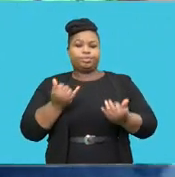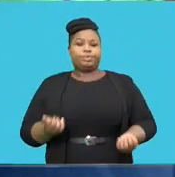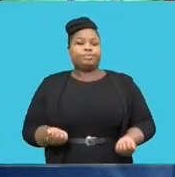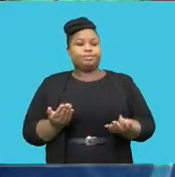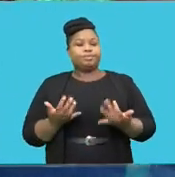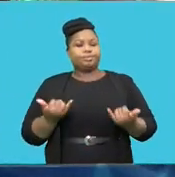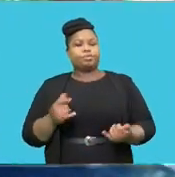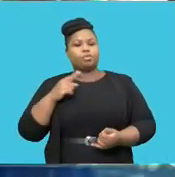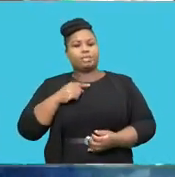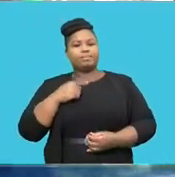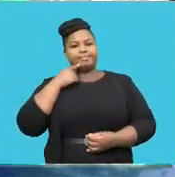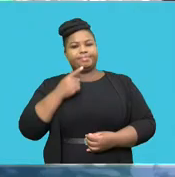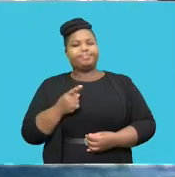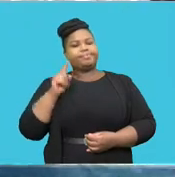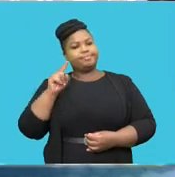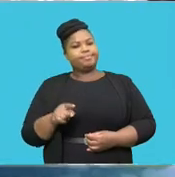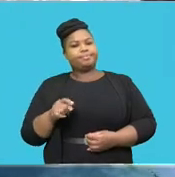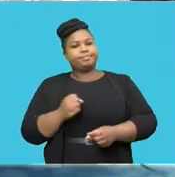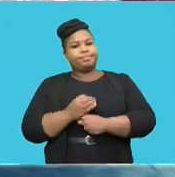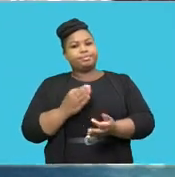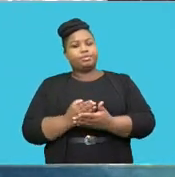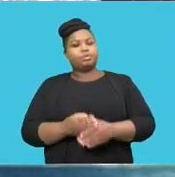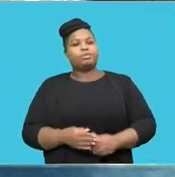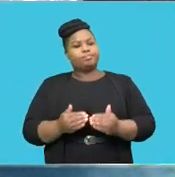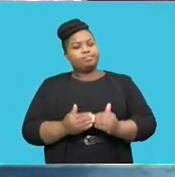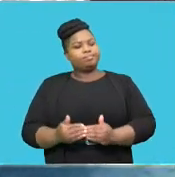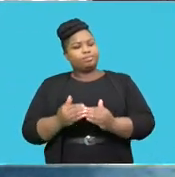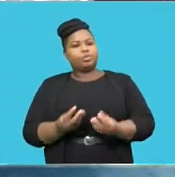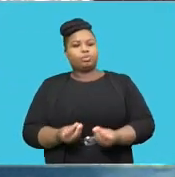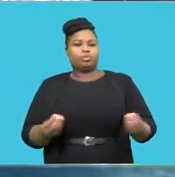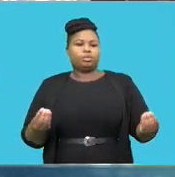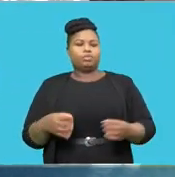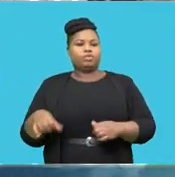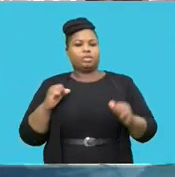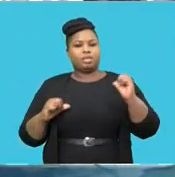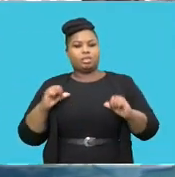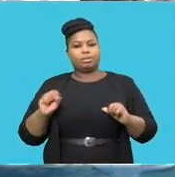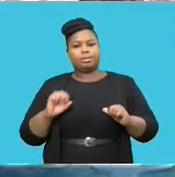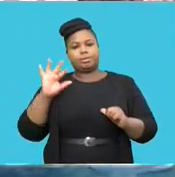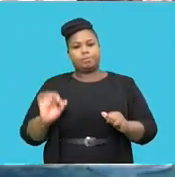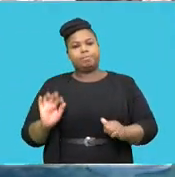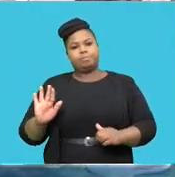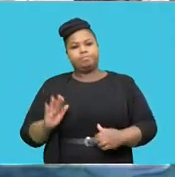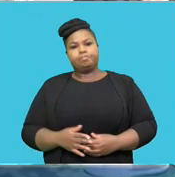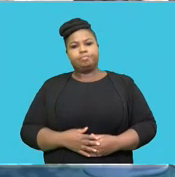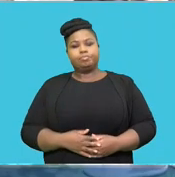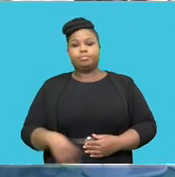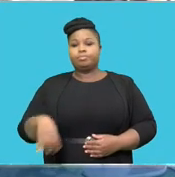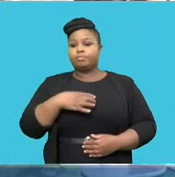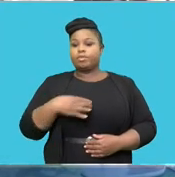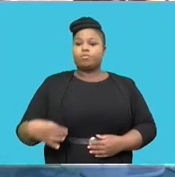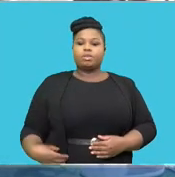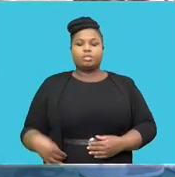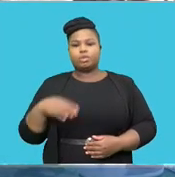ya ho ntlafatswa ha ditsi ka tlasa tshehetso ya matlole ya mokga wa ActionSA. Mopresidente wa